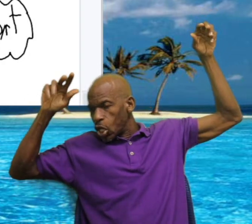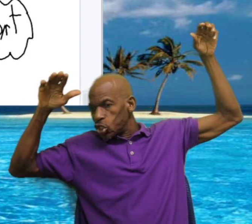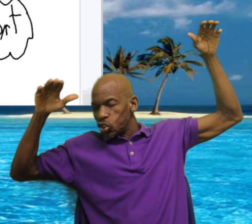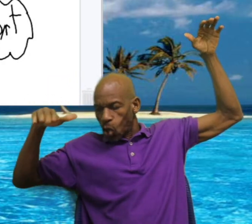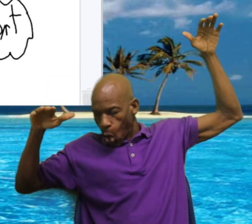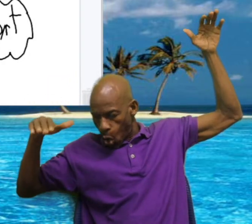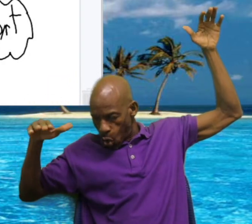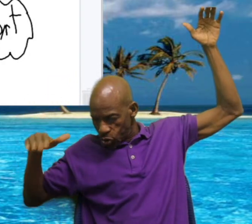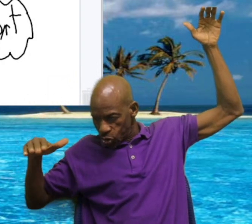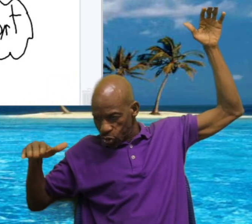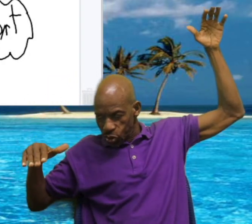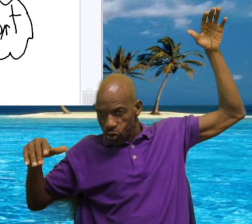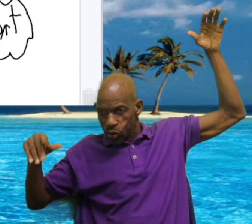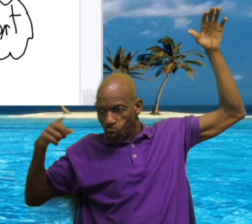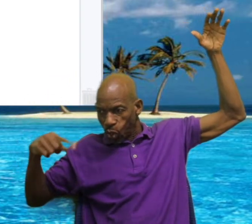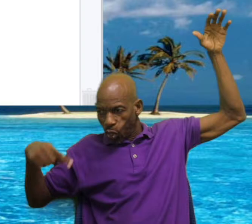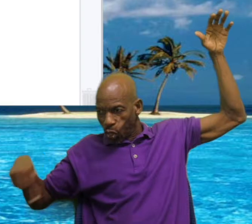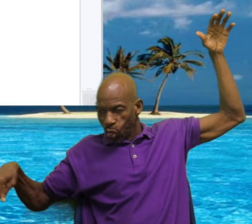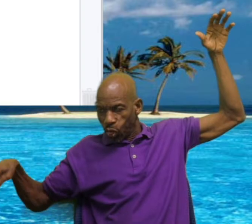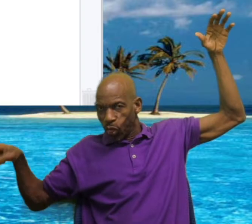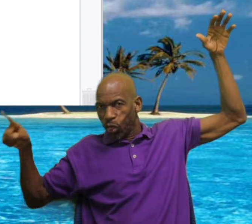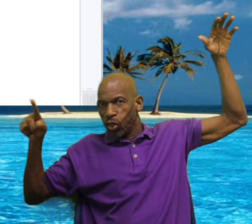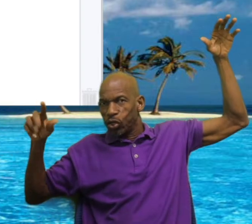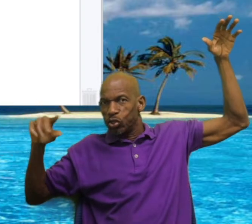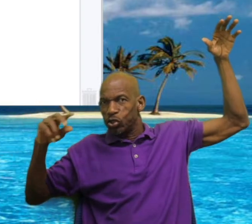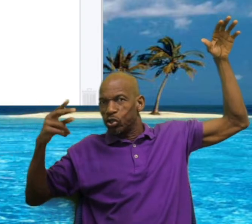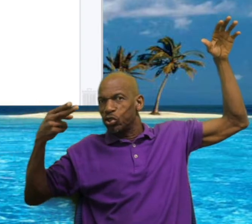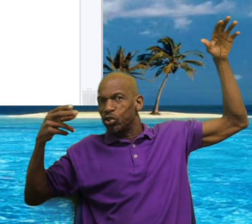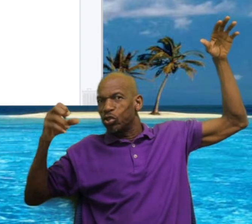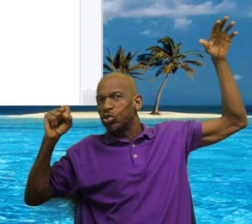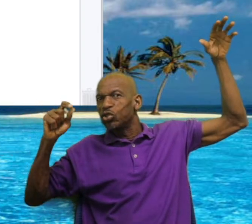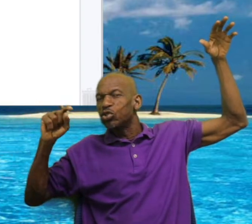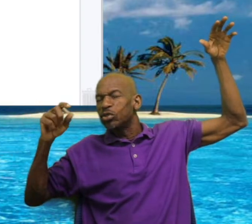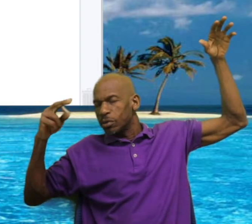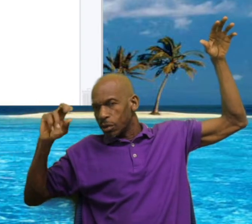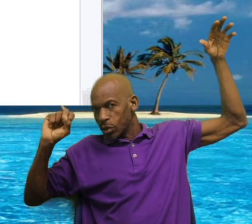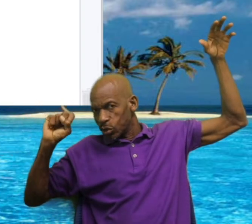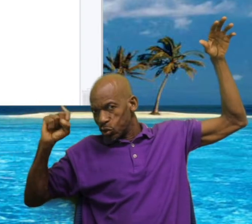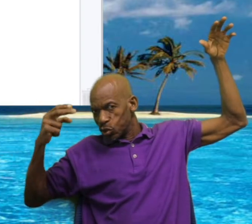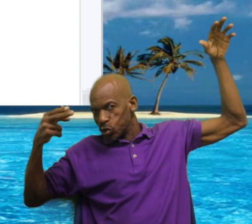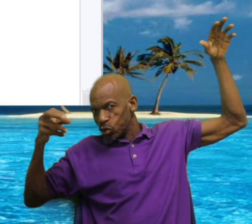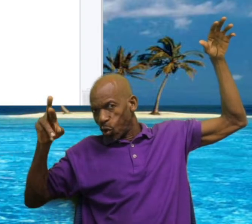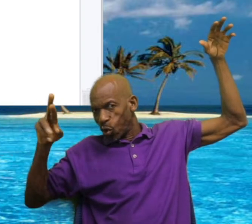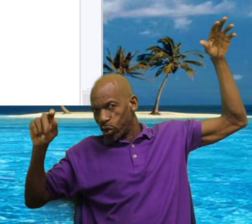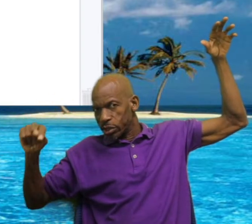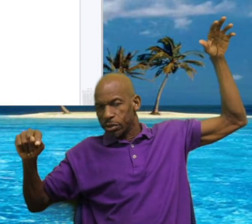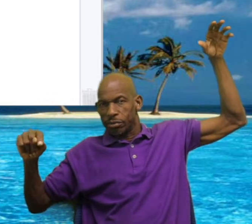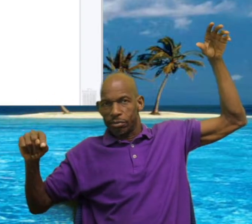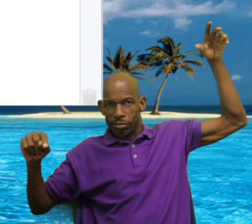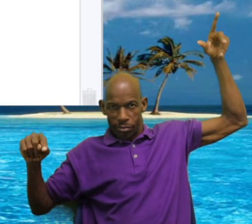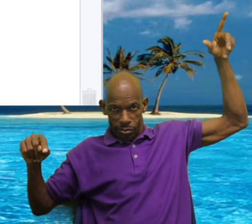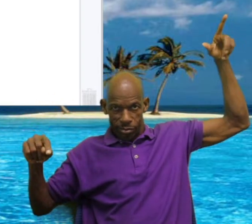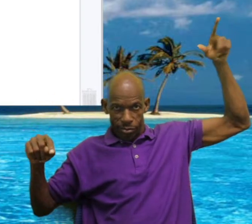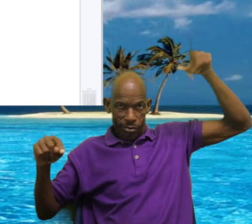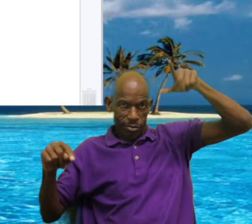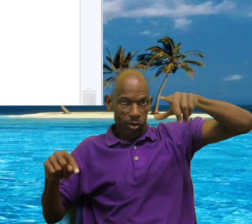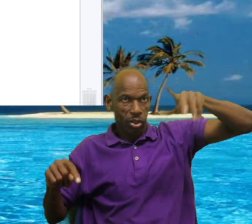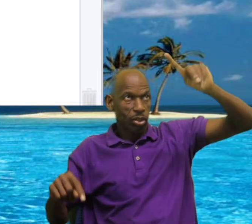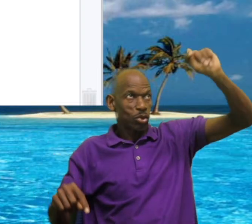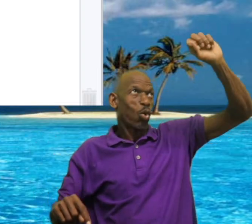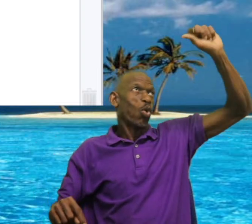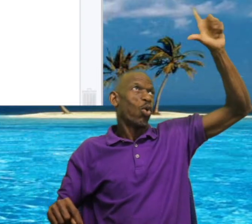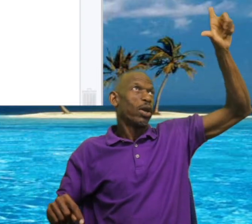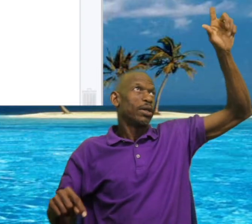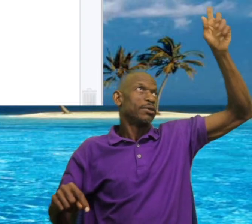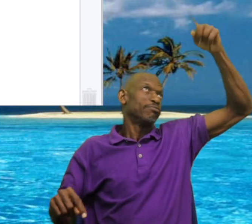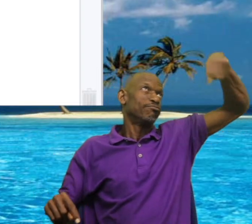ideas. All right. So I'm going to go back to our home lesson. So you find the sentences with but